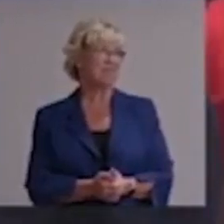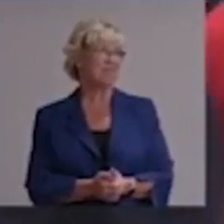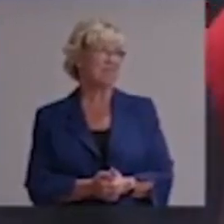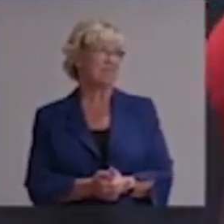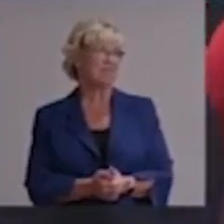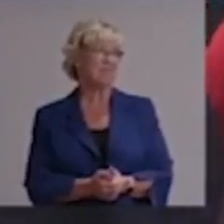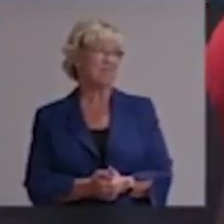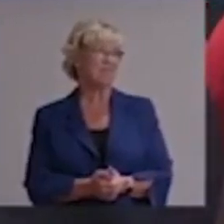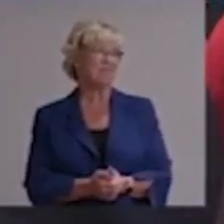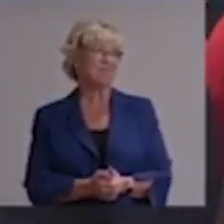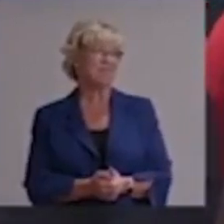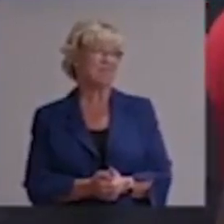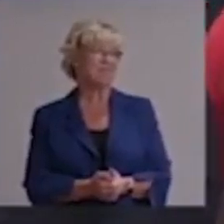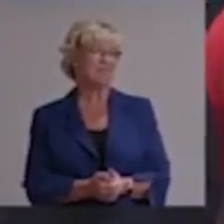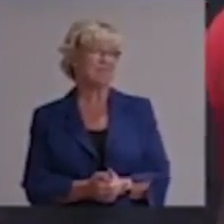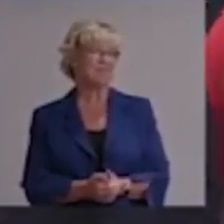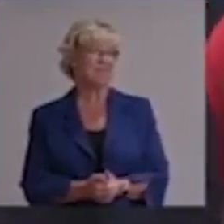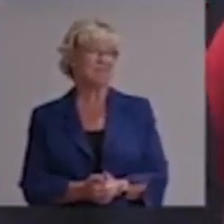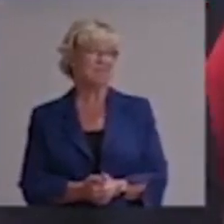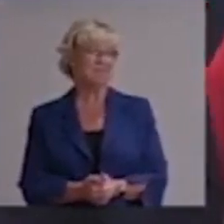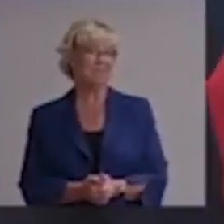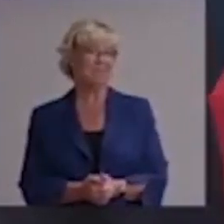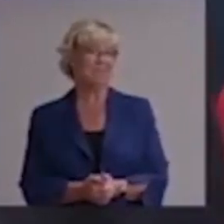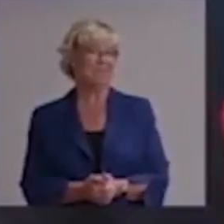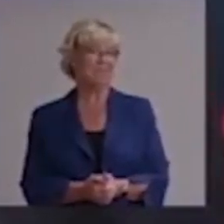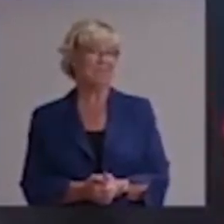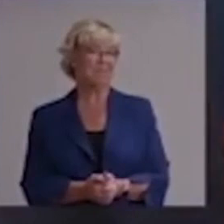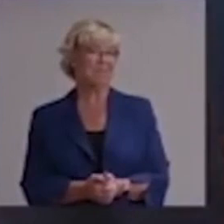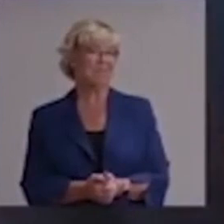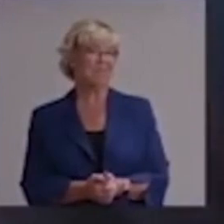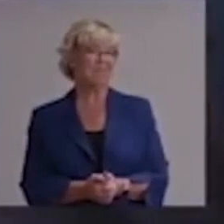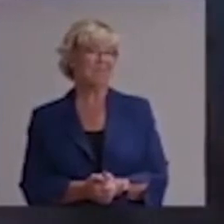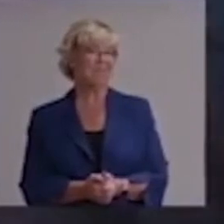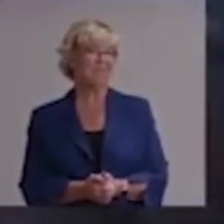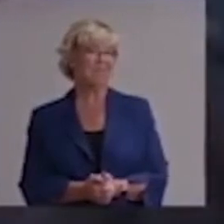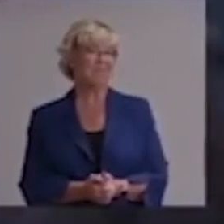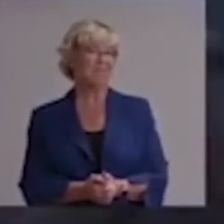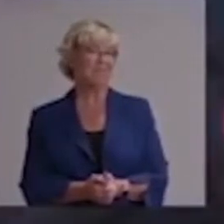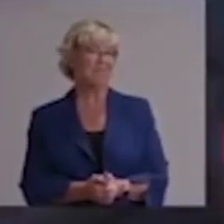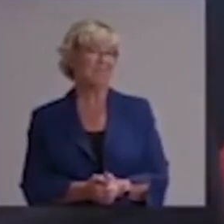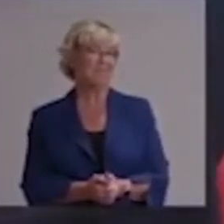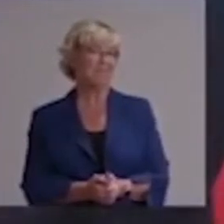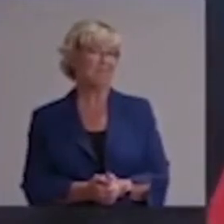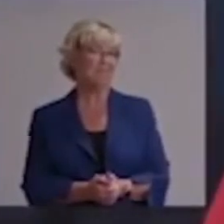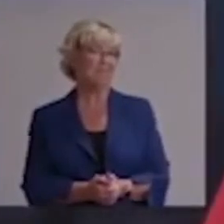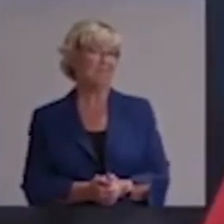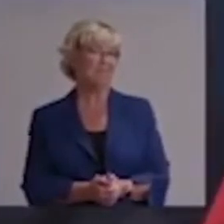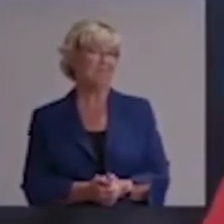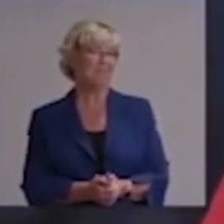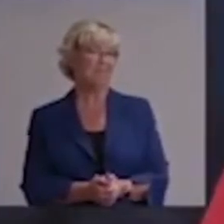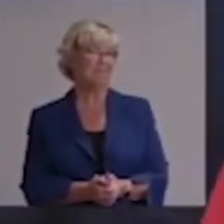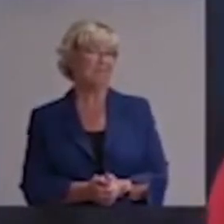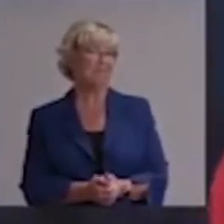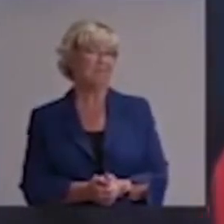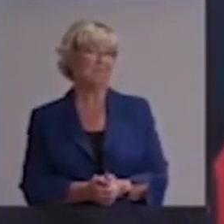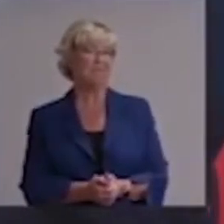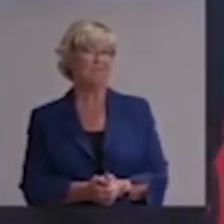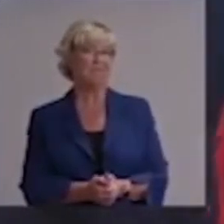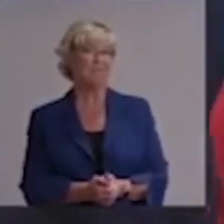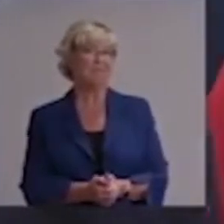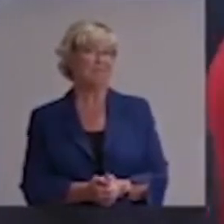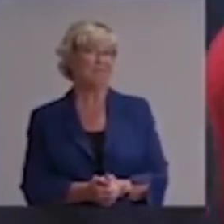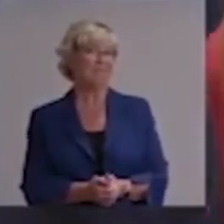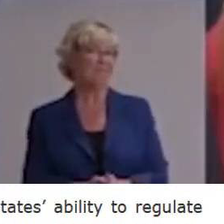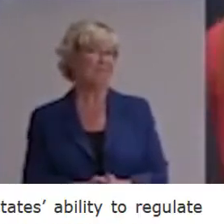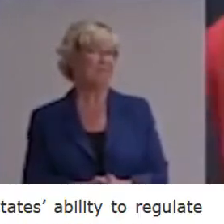to restrict where you can carry your firearm, as well as still making it extremely difficult to get